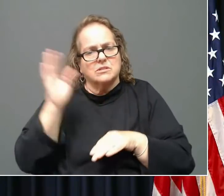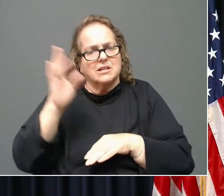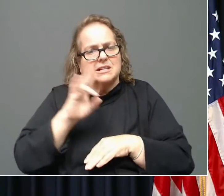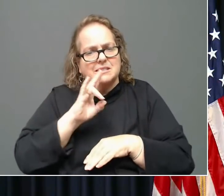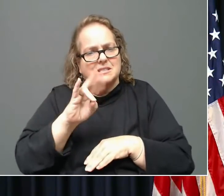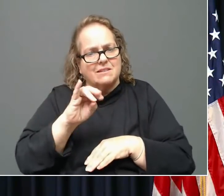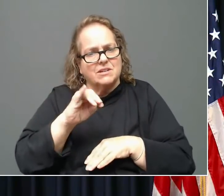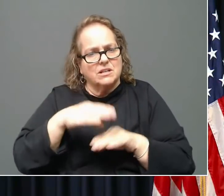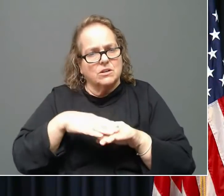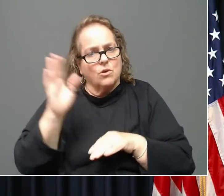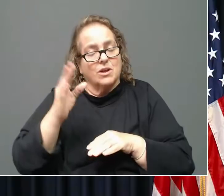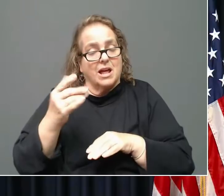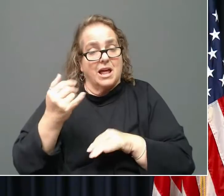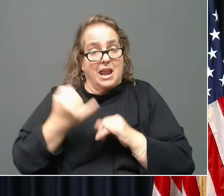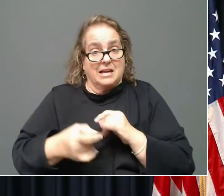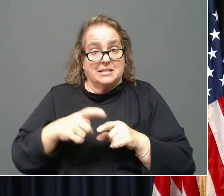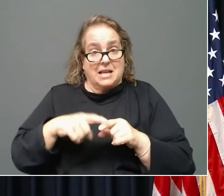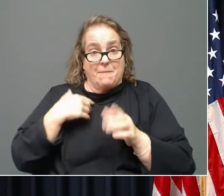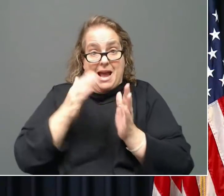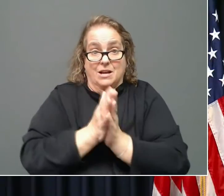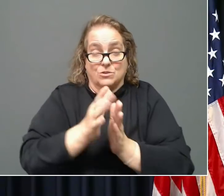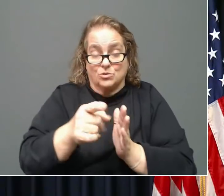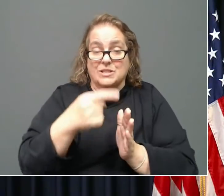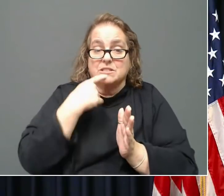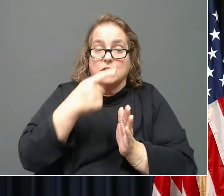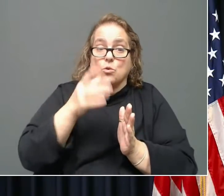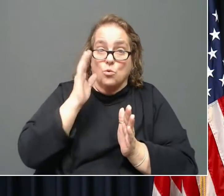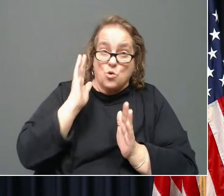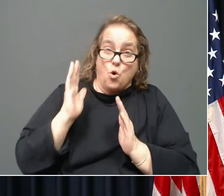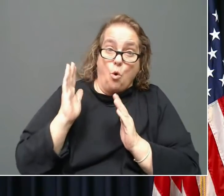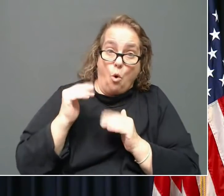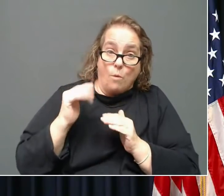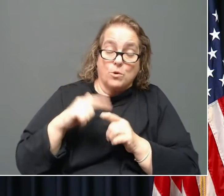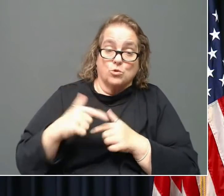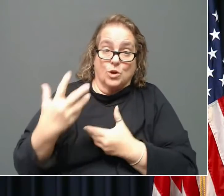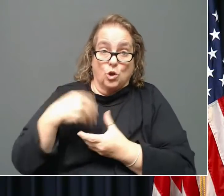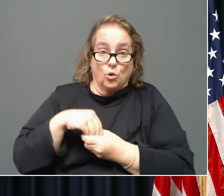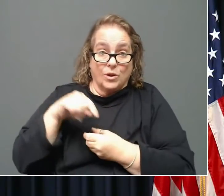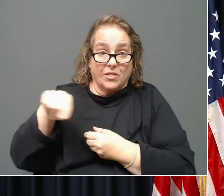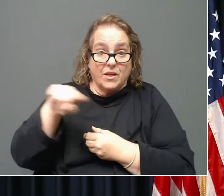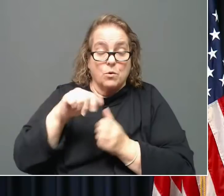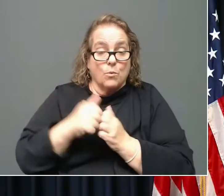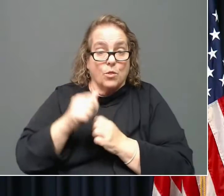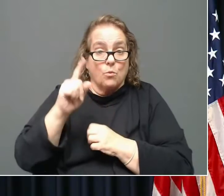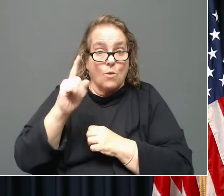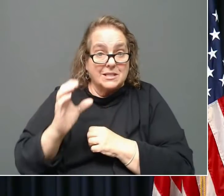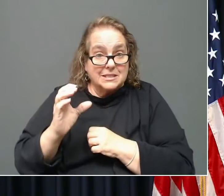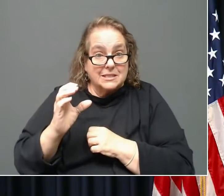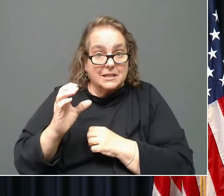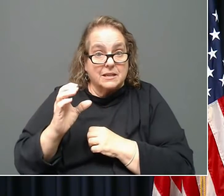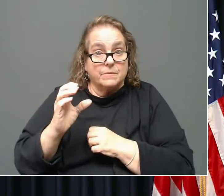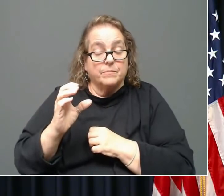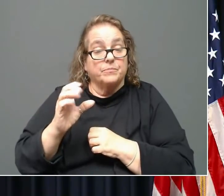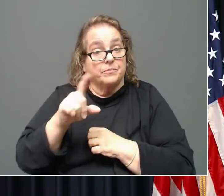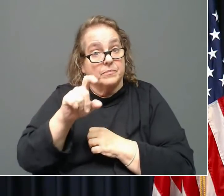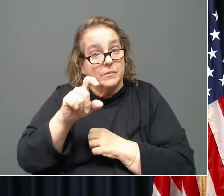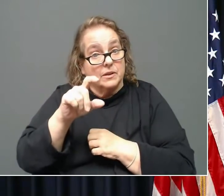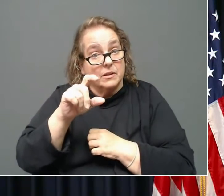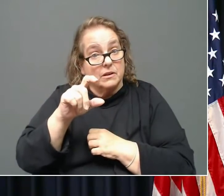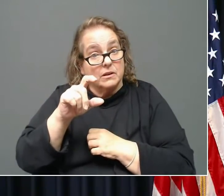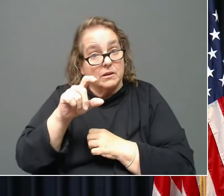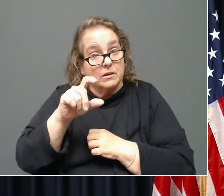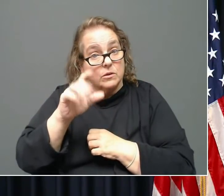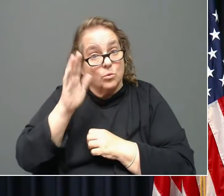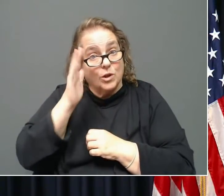I asked, you said it was your hope to include them with 1C. Has that hope turned into